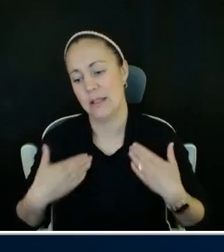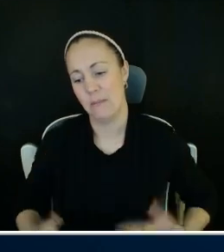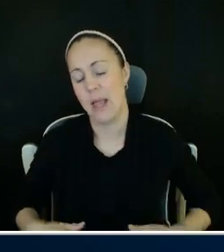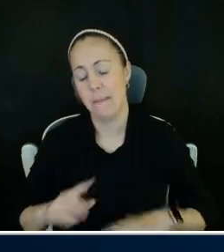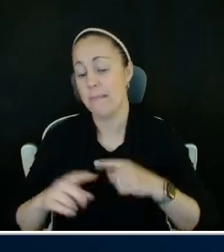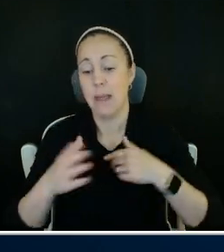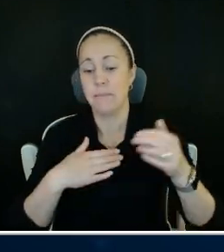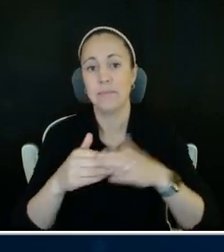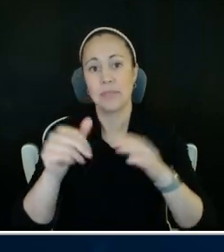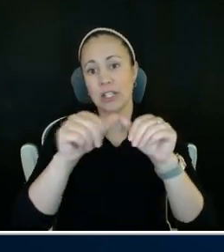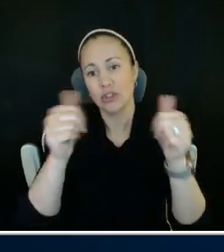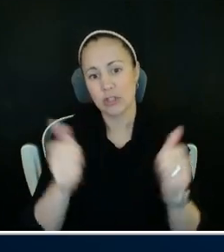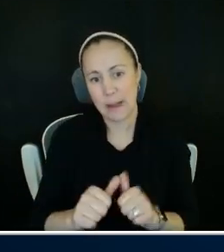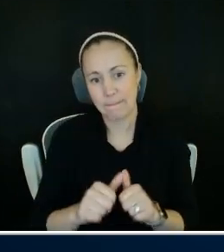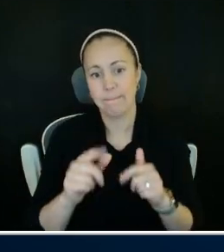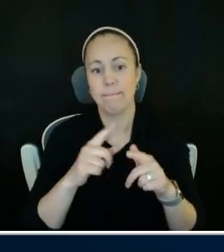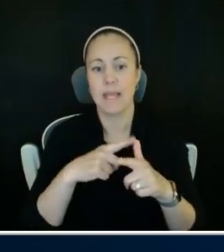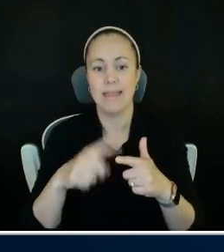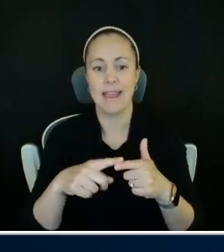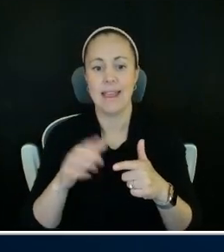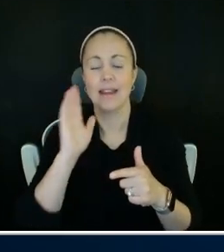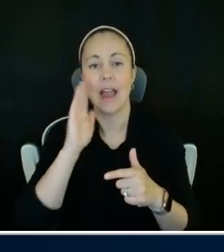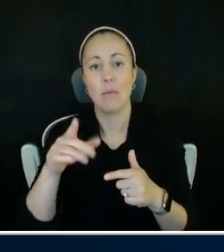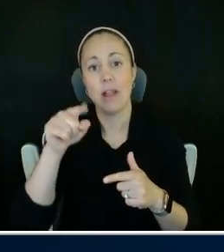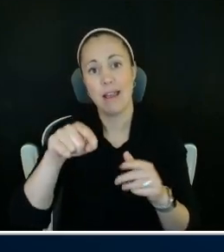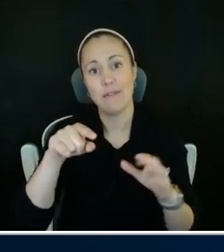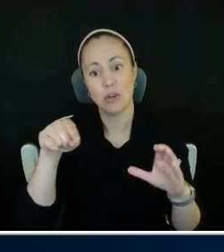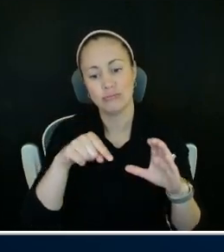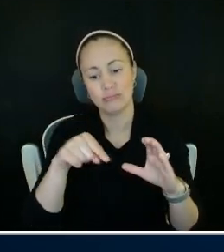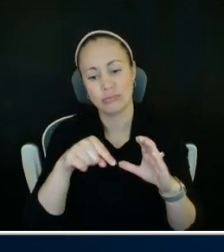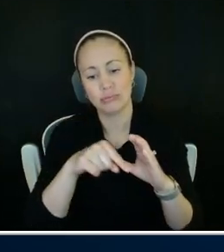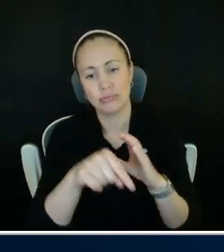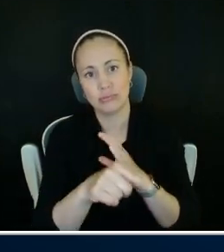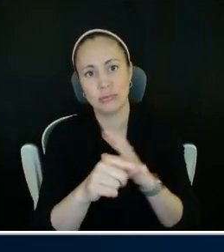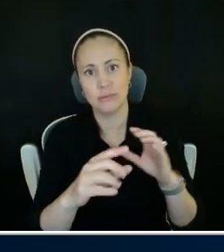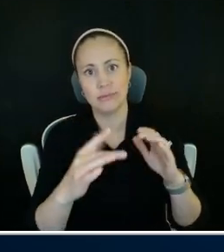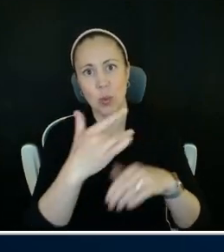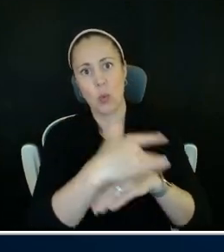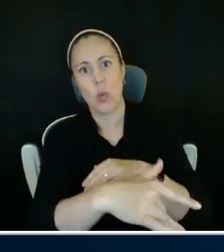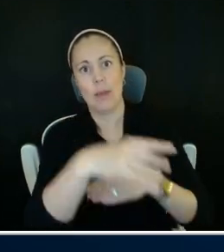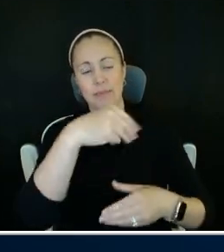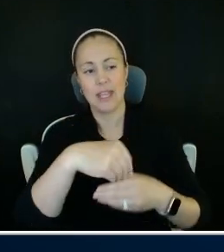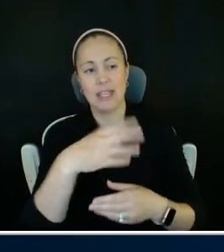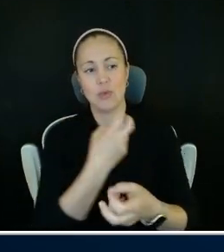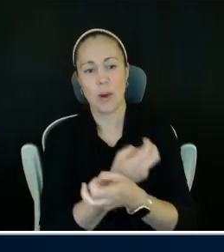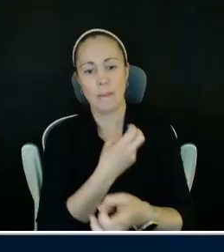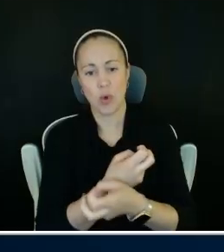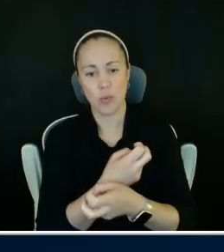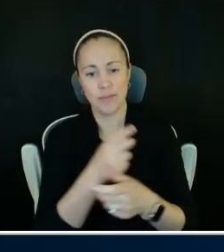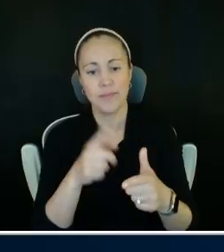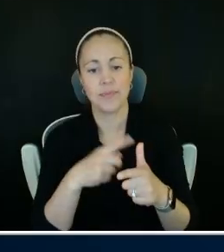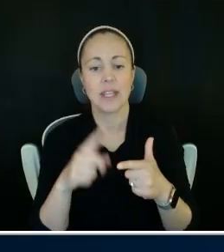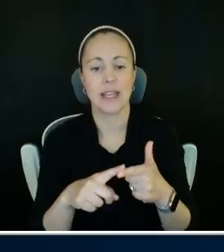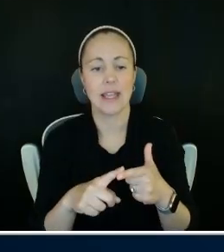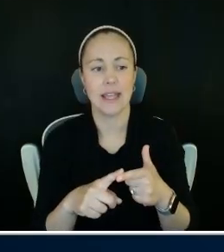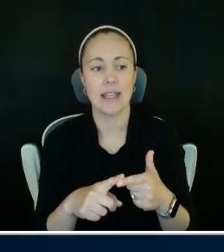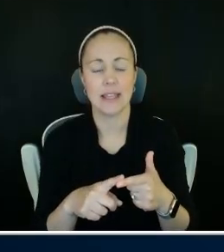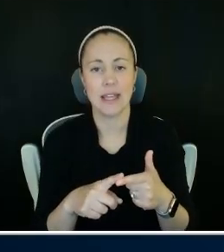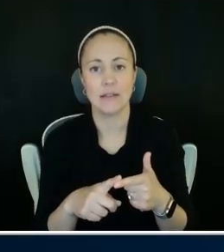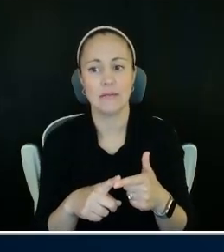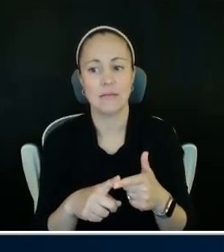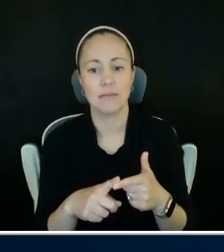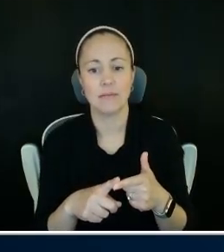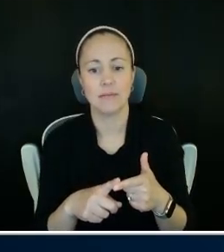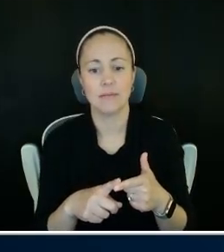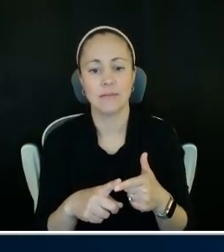drill tunnels into her bone, into her ulna and her humerus, and then dock it in